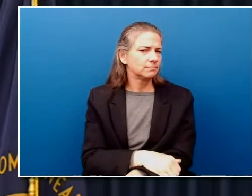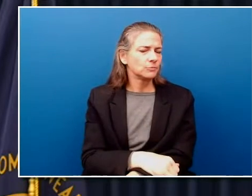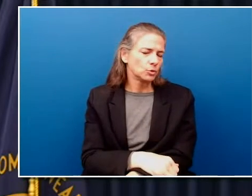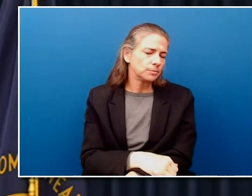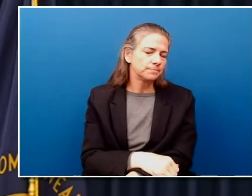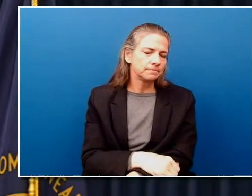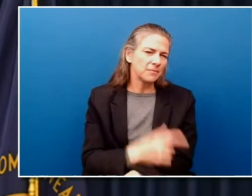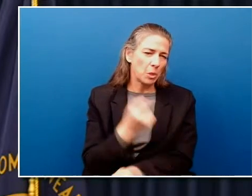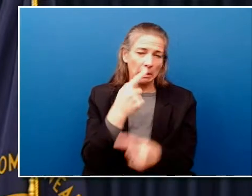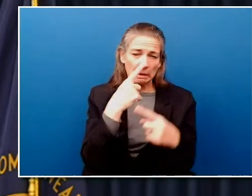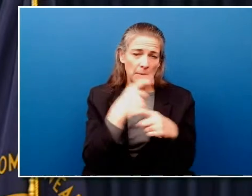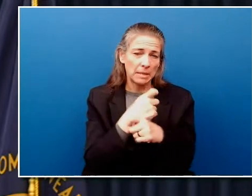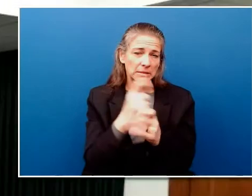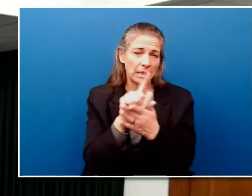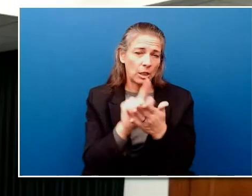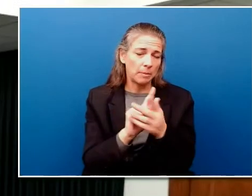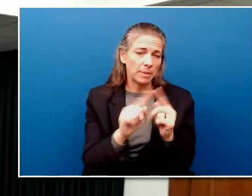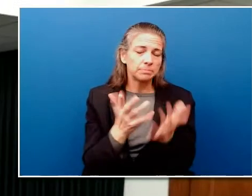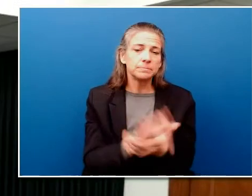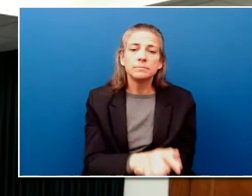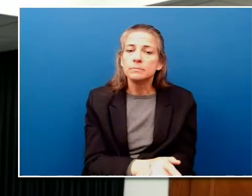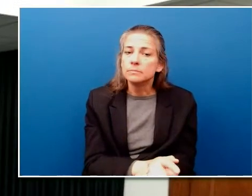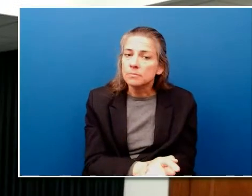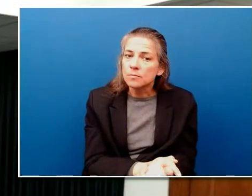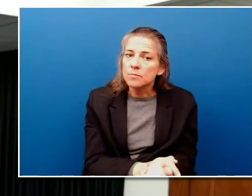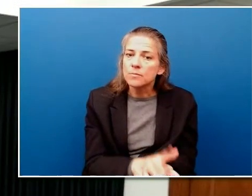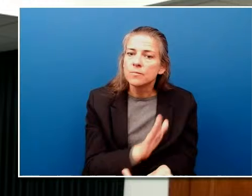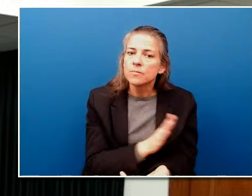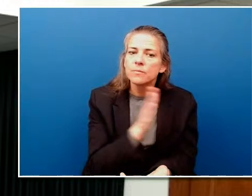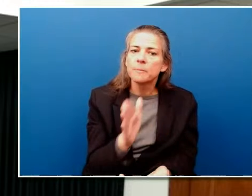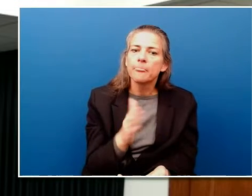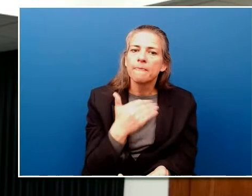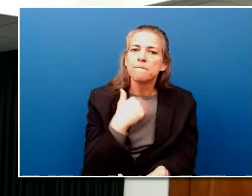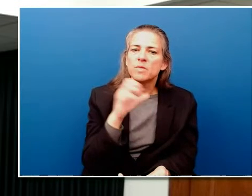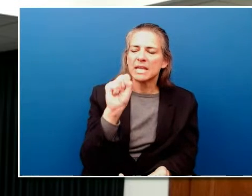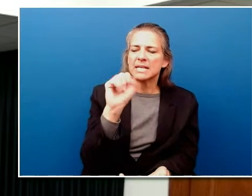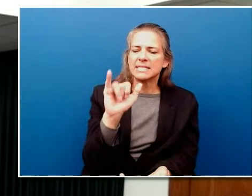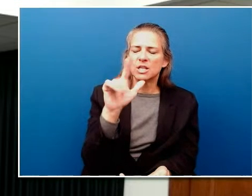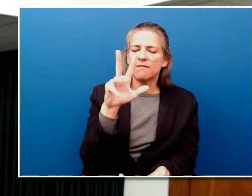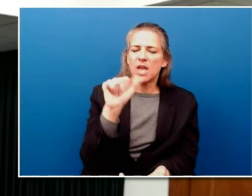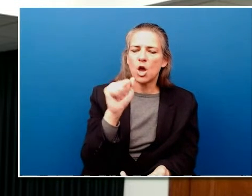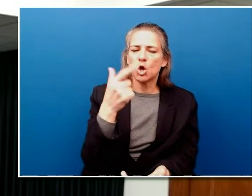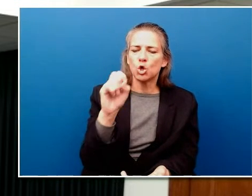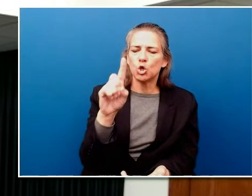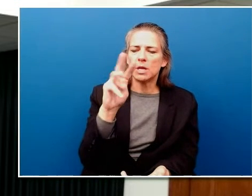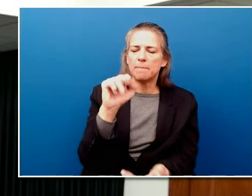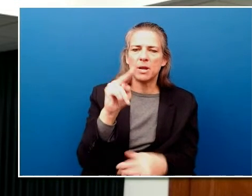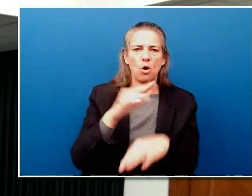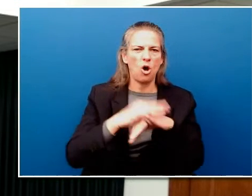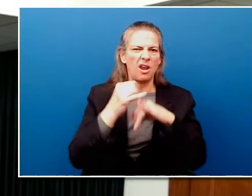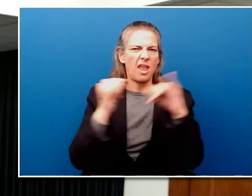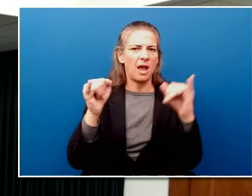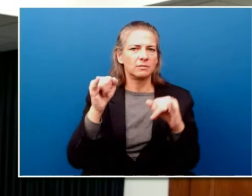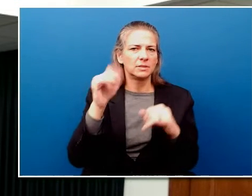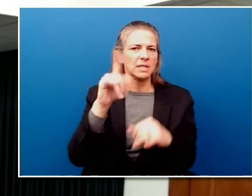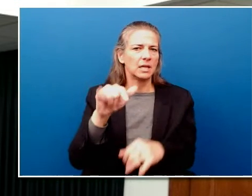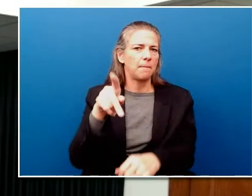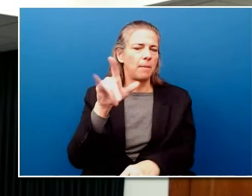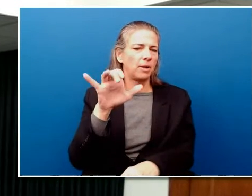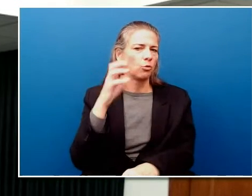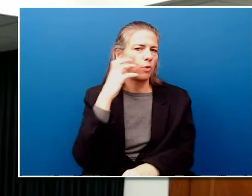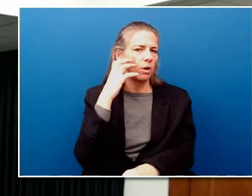complex legally. All right. And then we've got Sylvia Goodman on the line for Kentucky Public Radio.